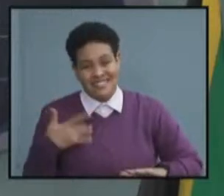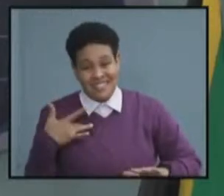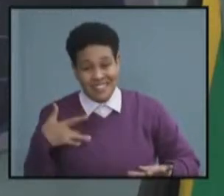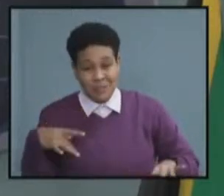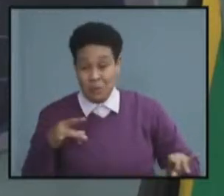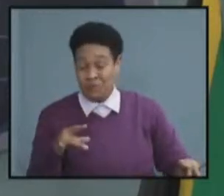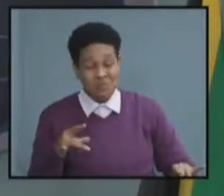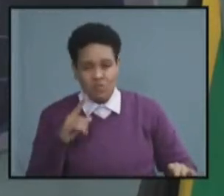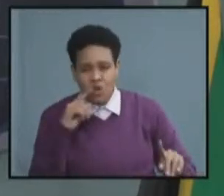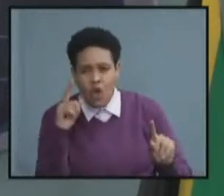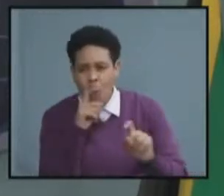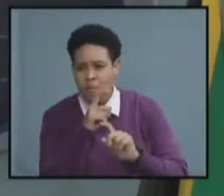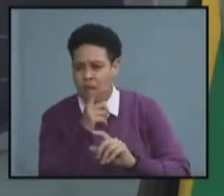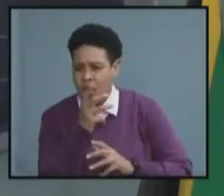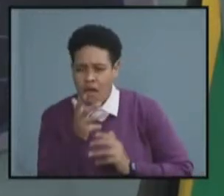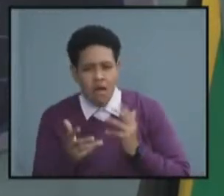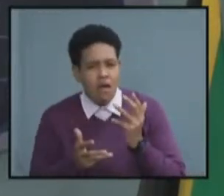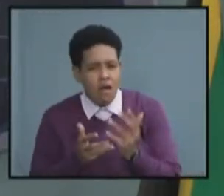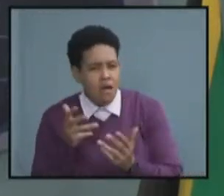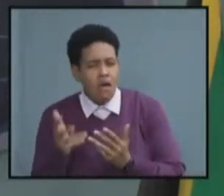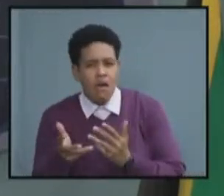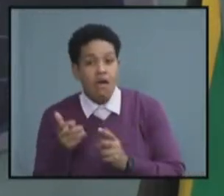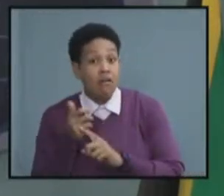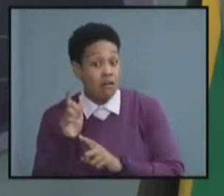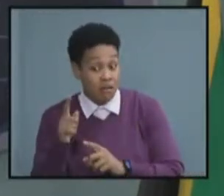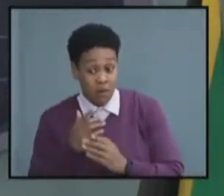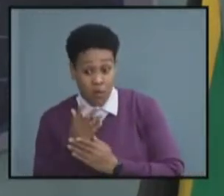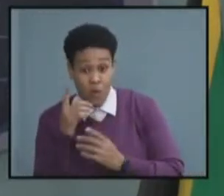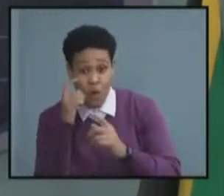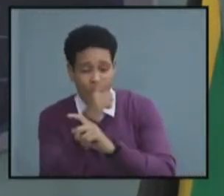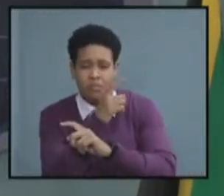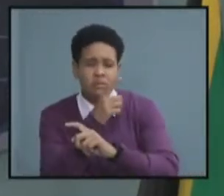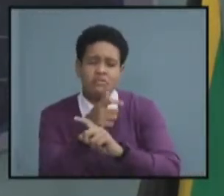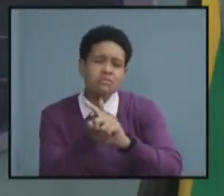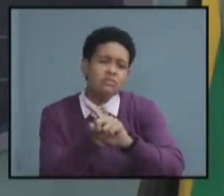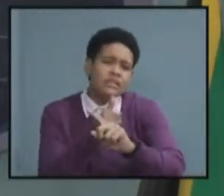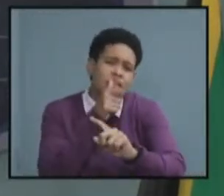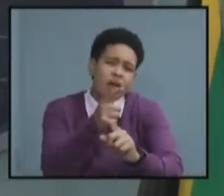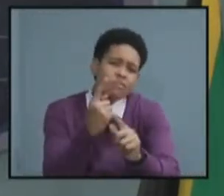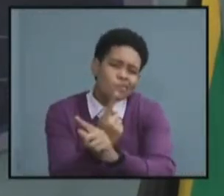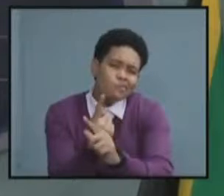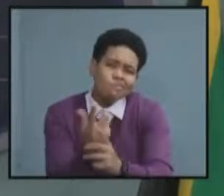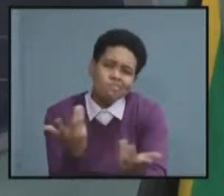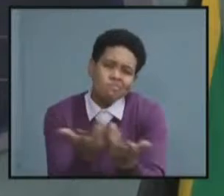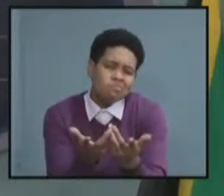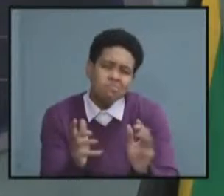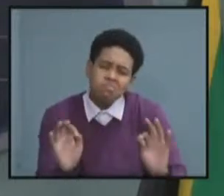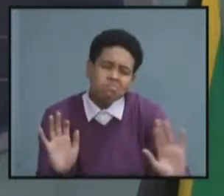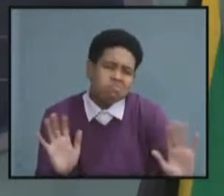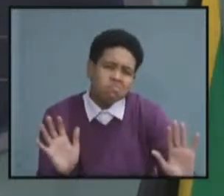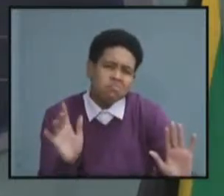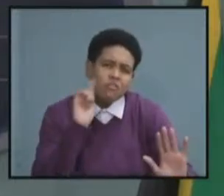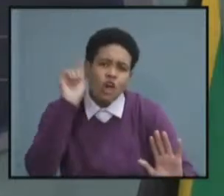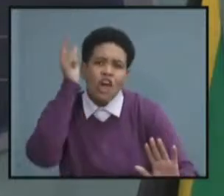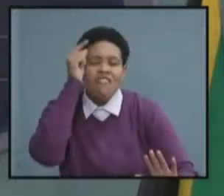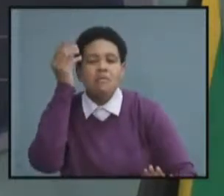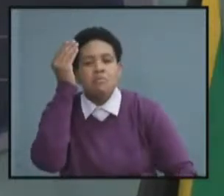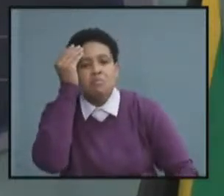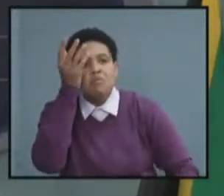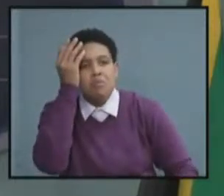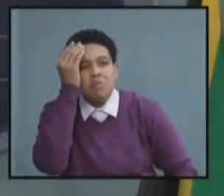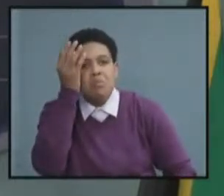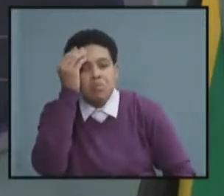and by virtue of that complexity, it would not be appropriate for the government to give